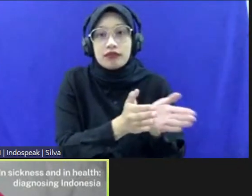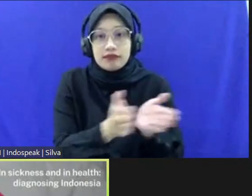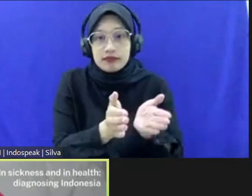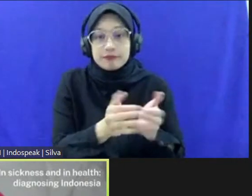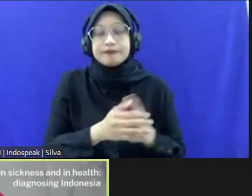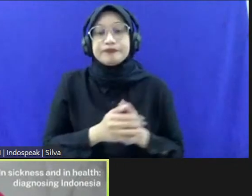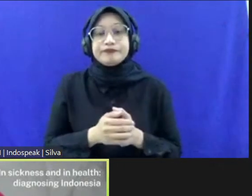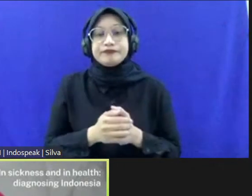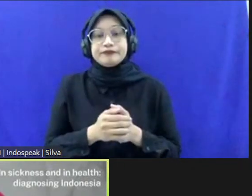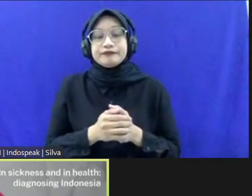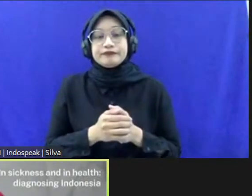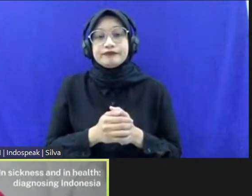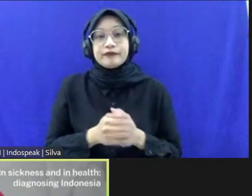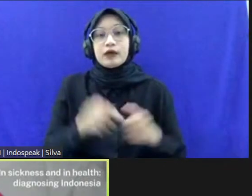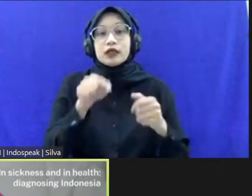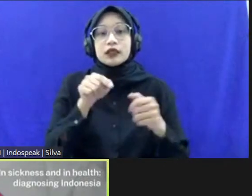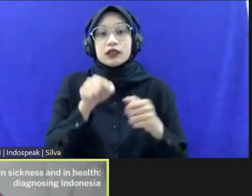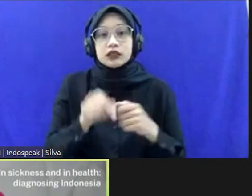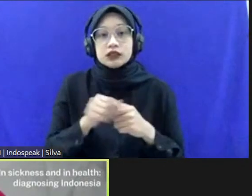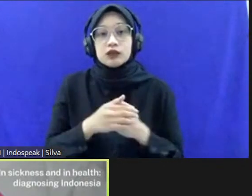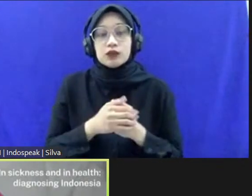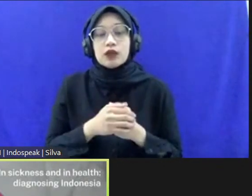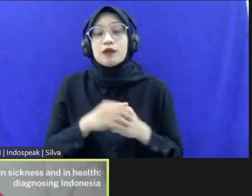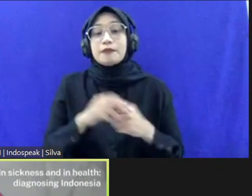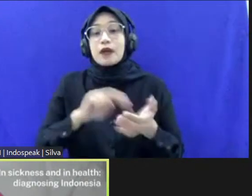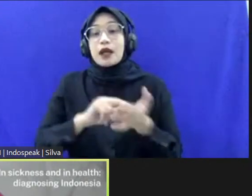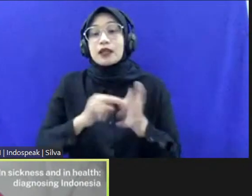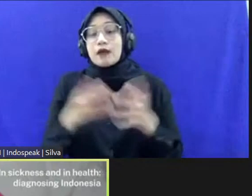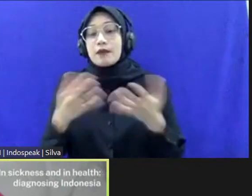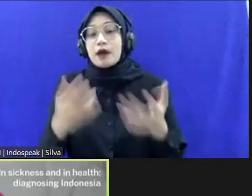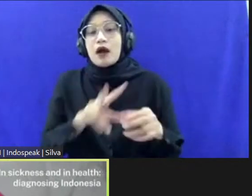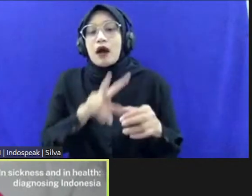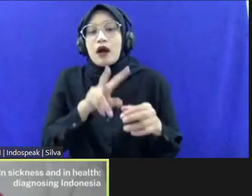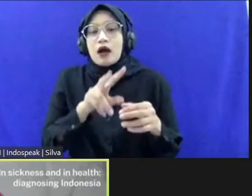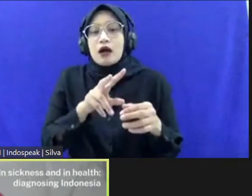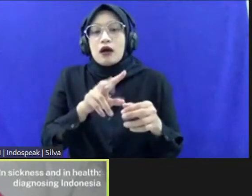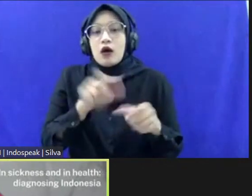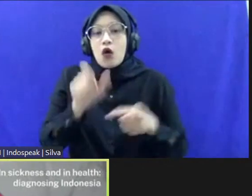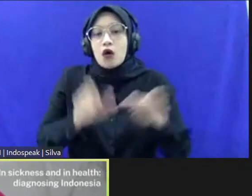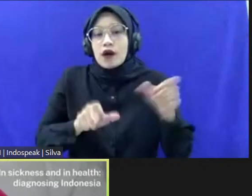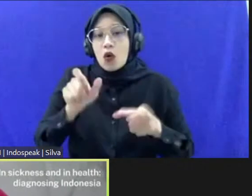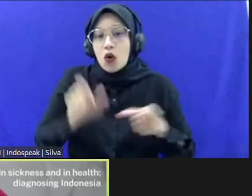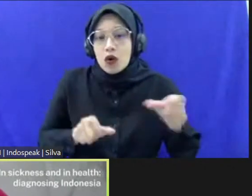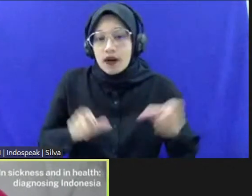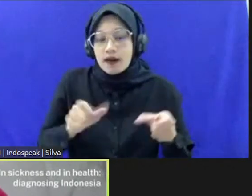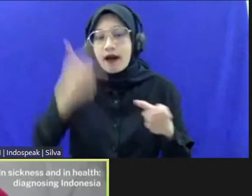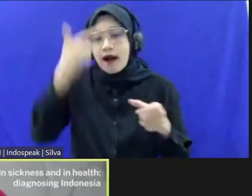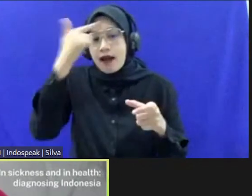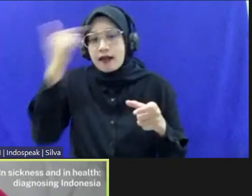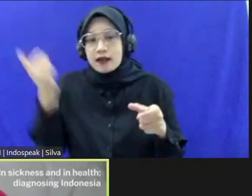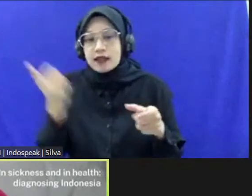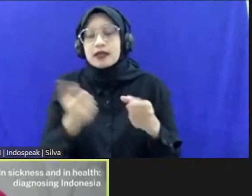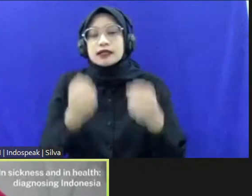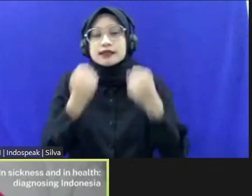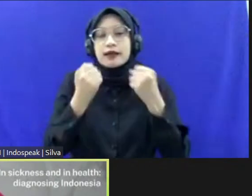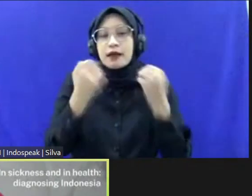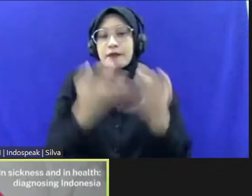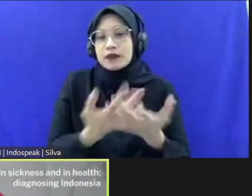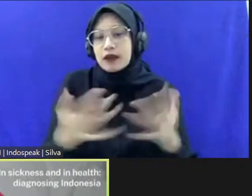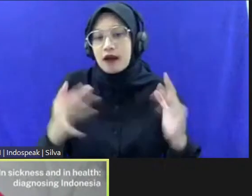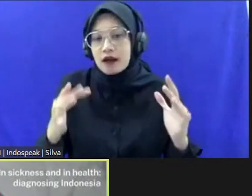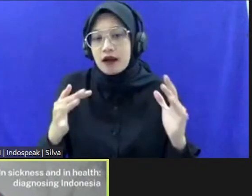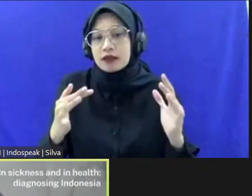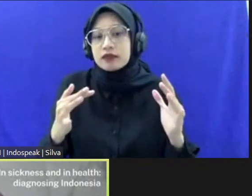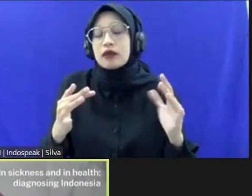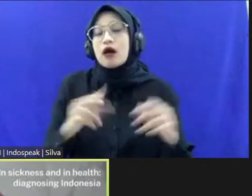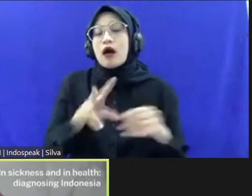health office to do epidemiological investigation and do the public health interventions following a dengue